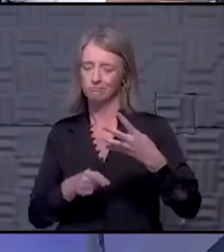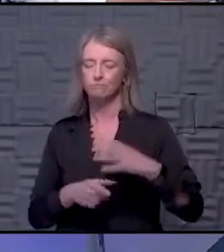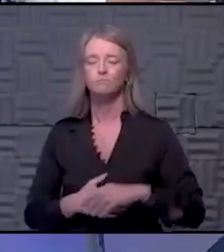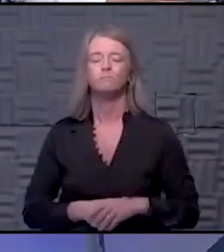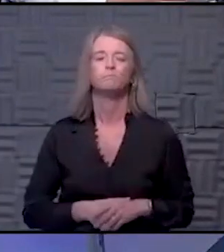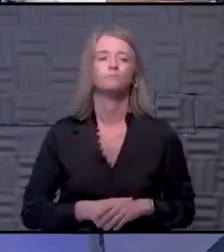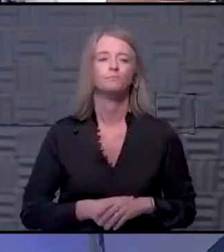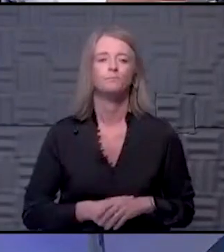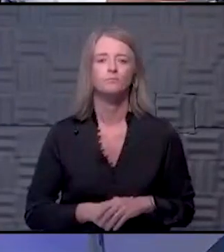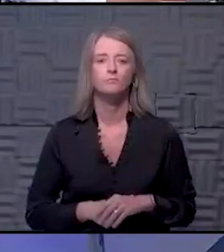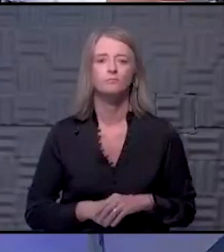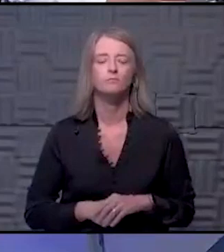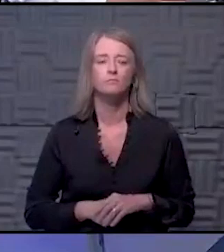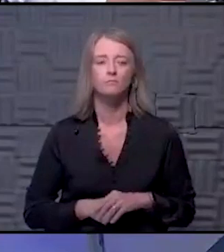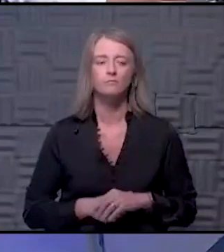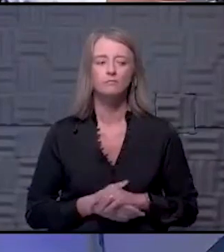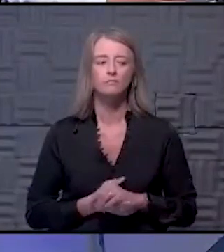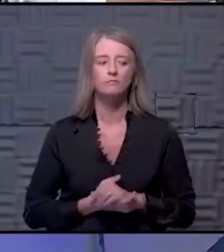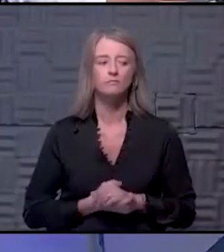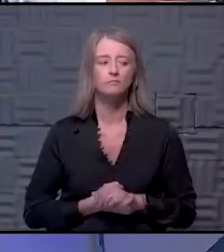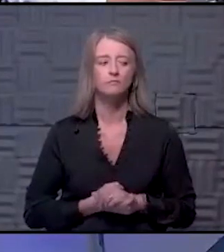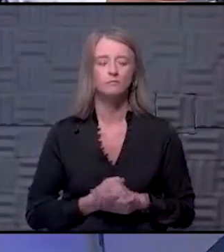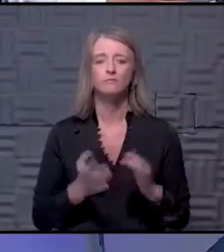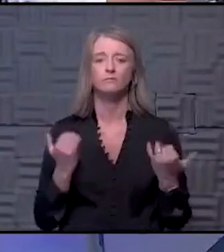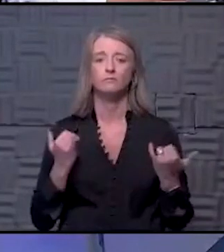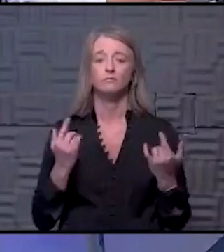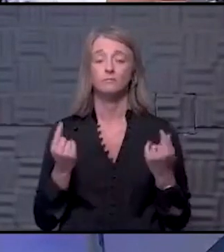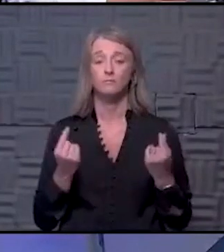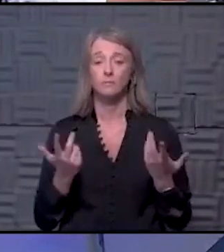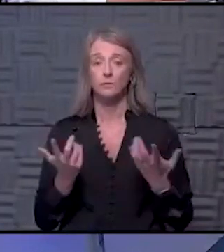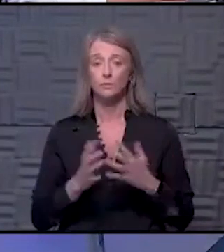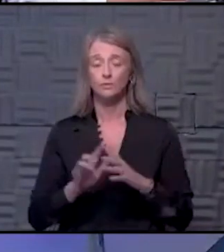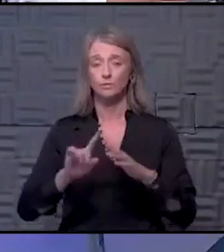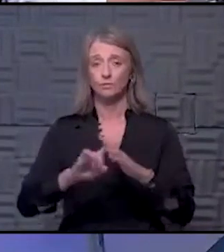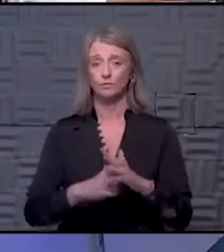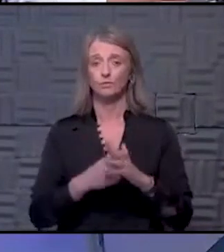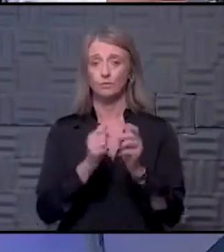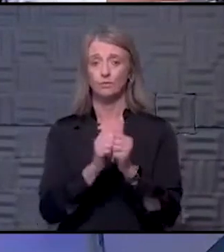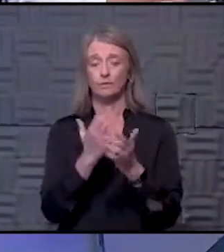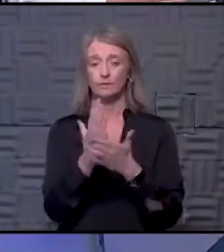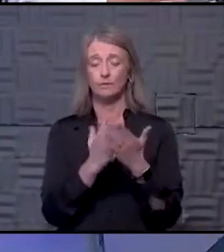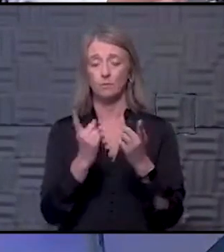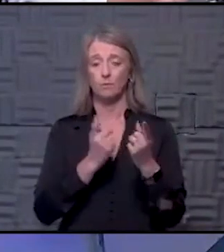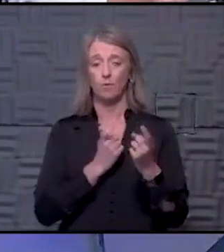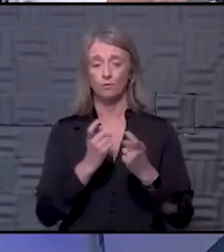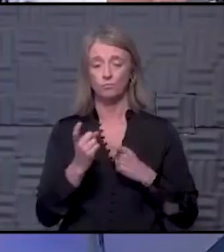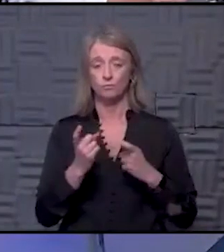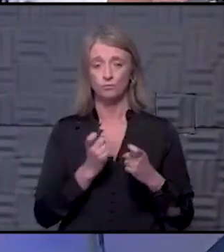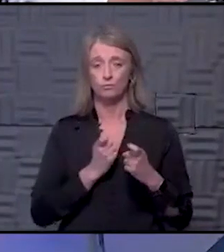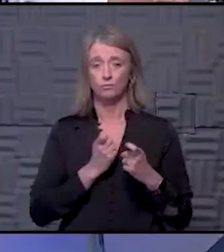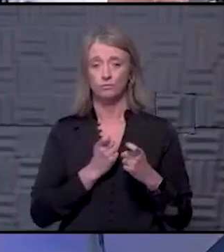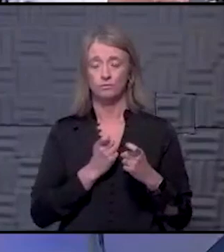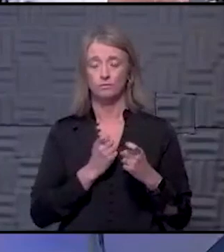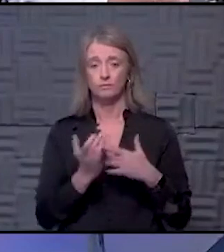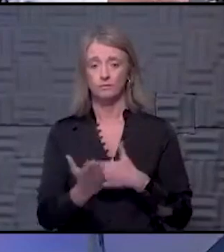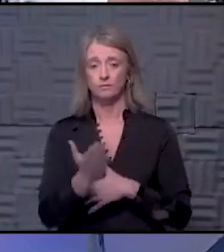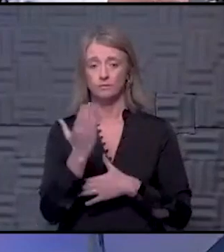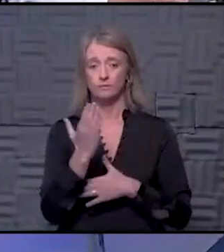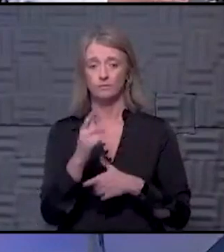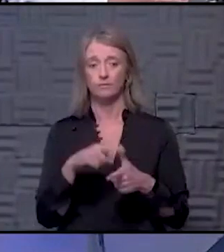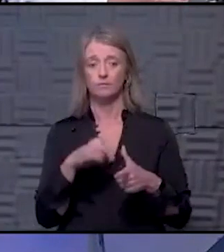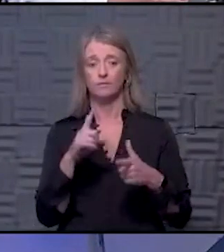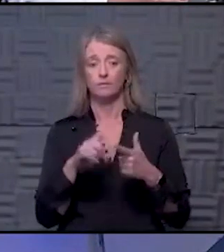Okay, all right. So I think what we're going to do is start with a few questions that we're getting in this morning, and then we'll